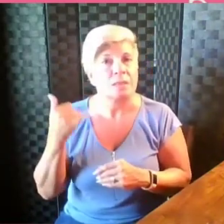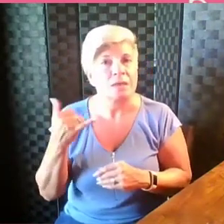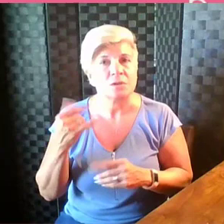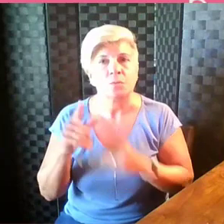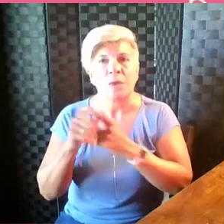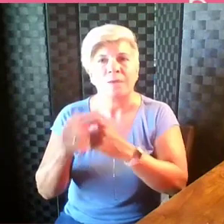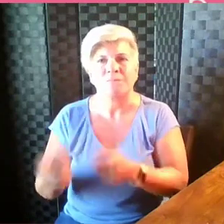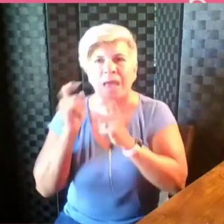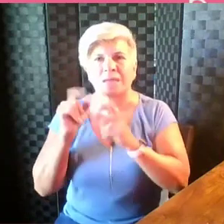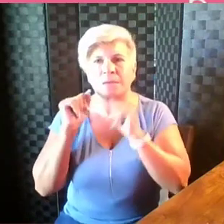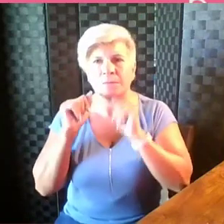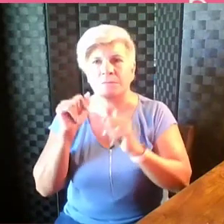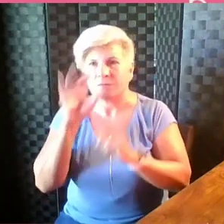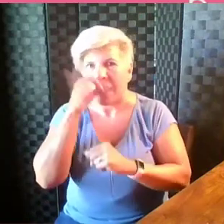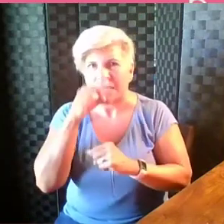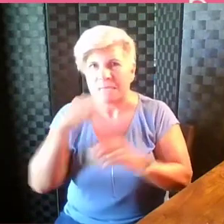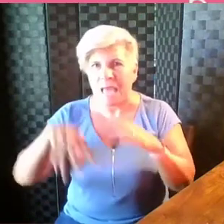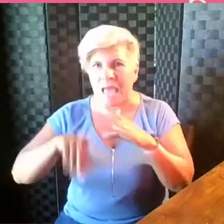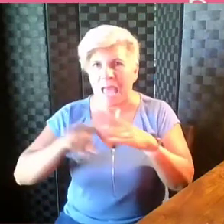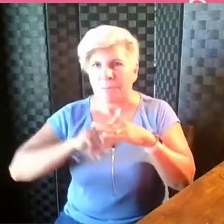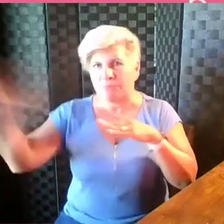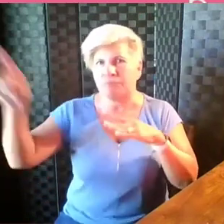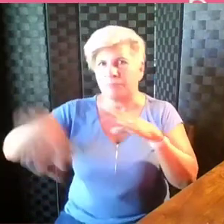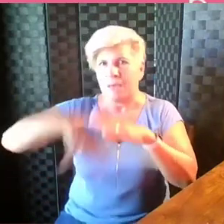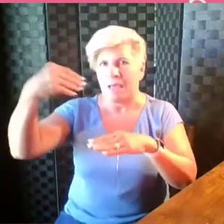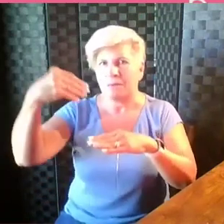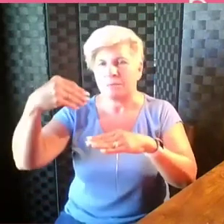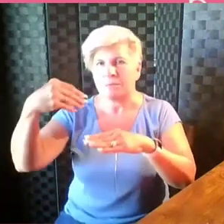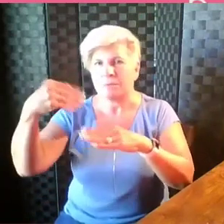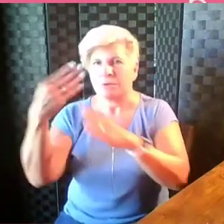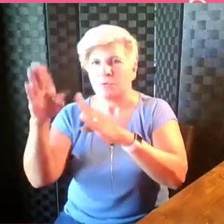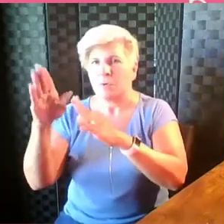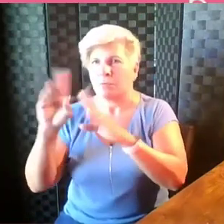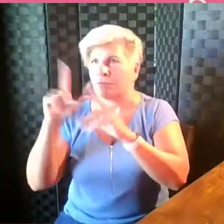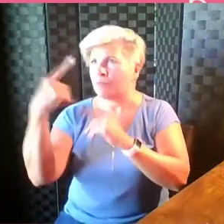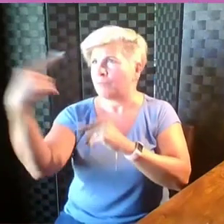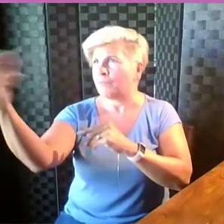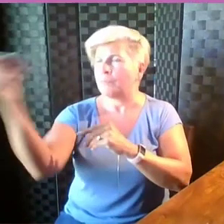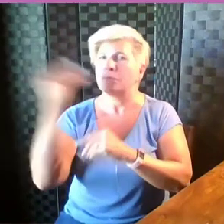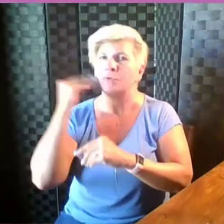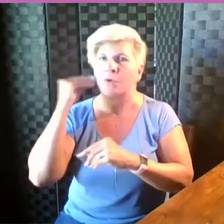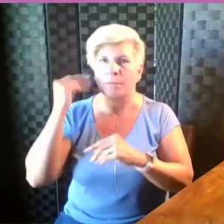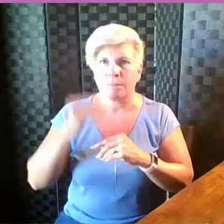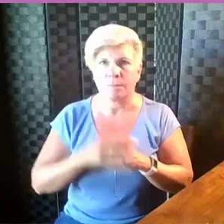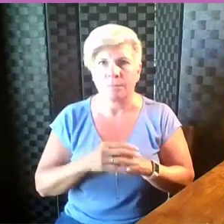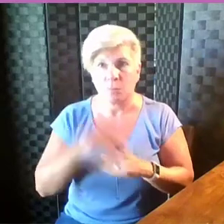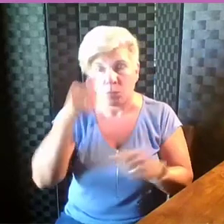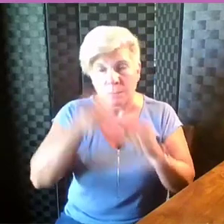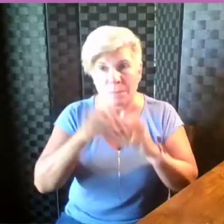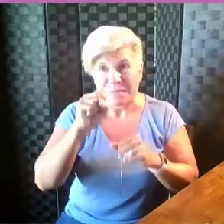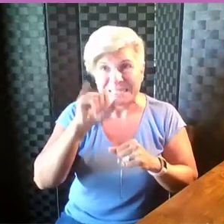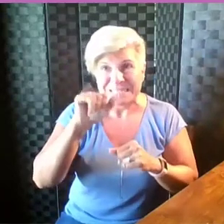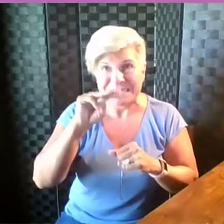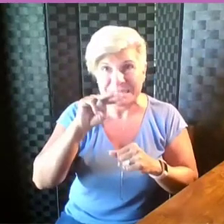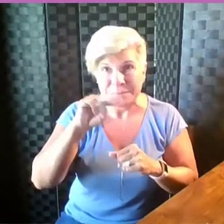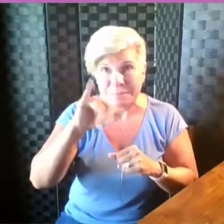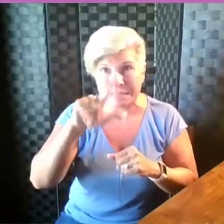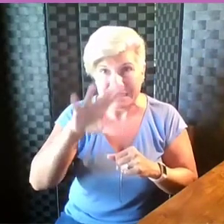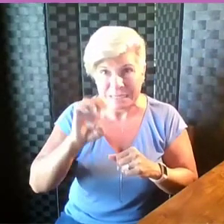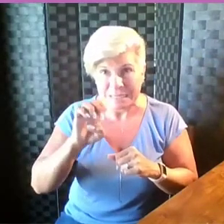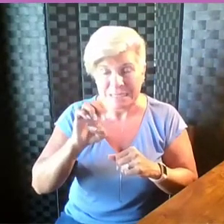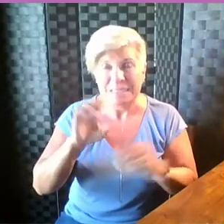the door and all the way home. Remember, a simile is comparing two things using like and